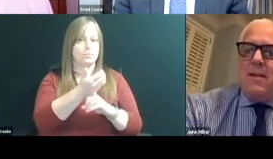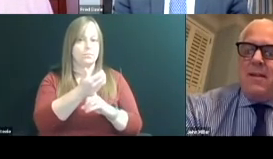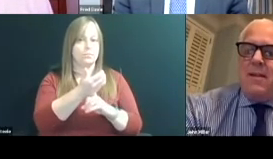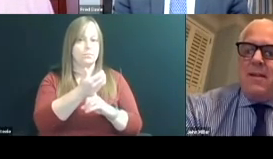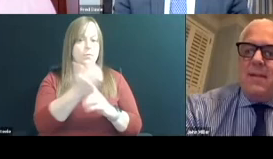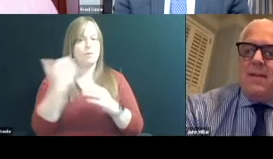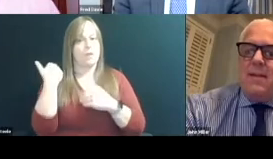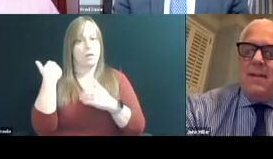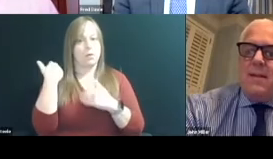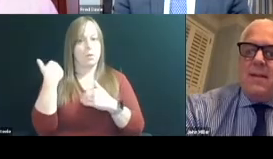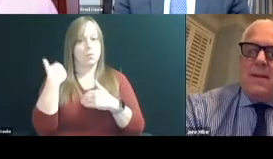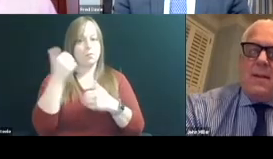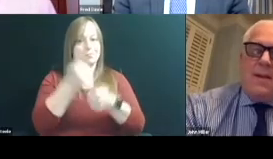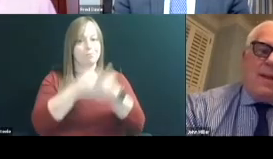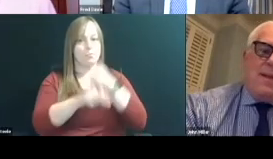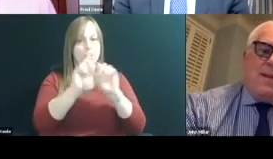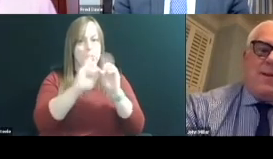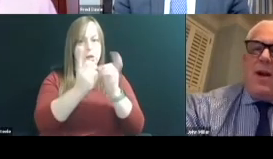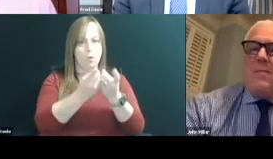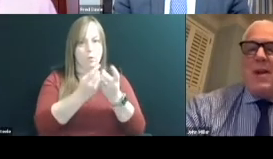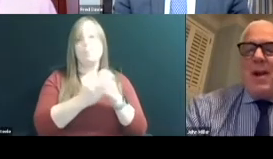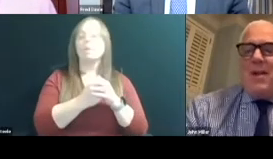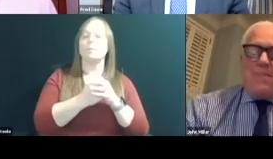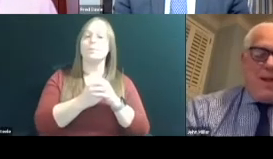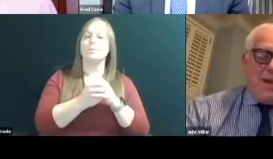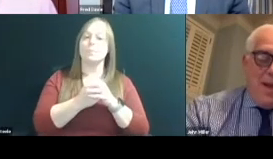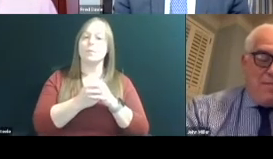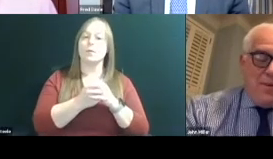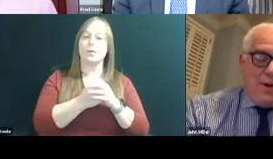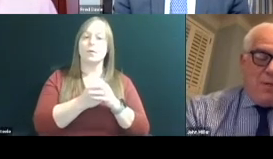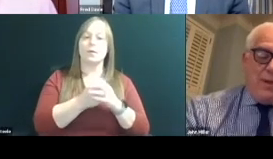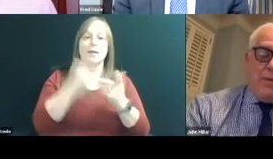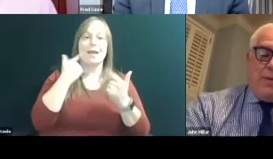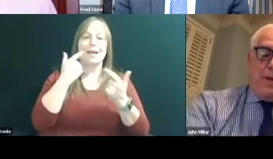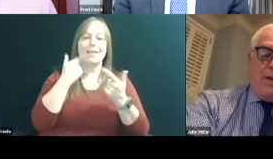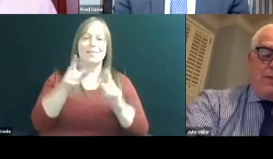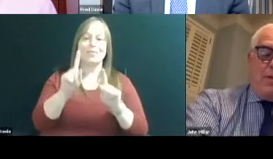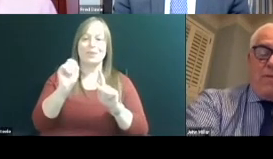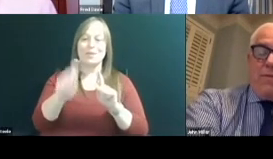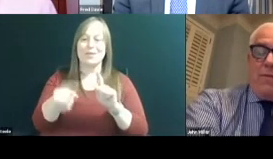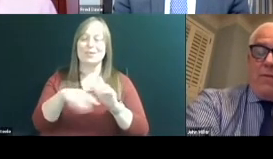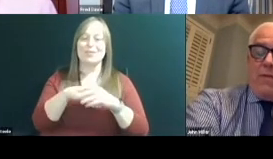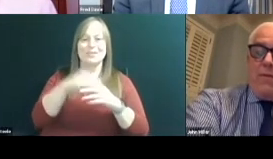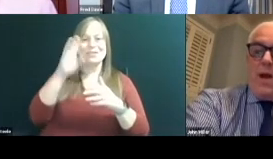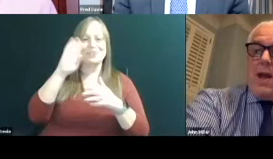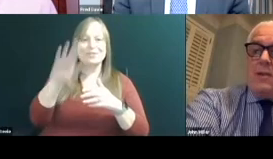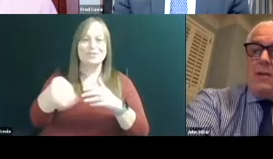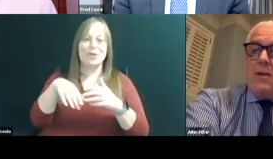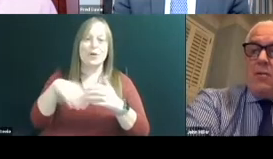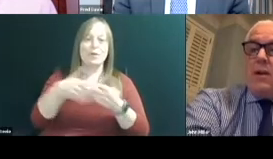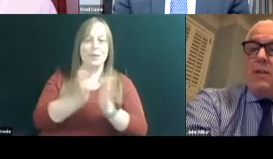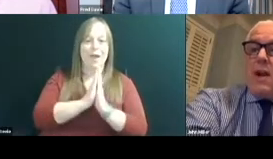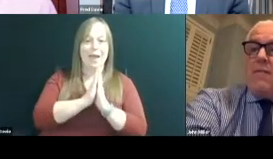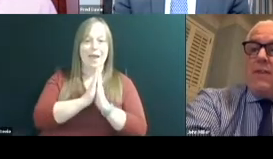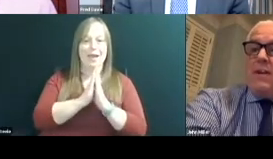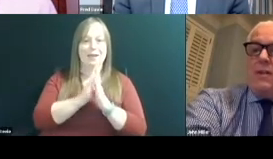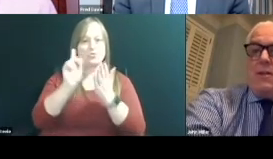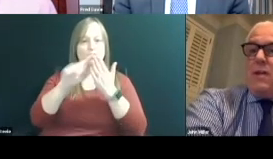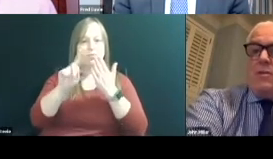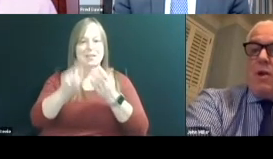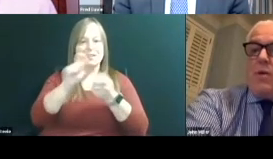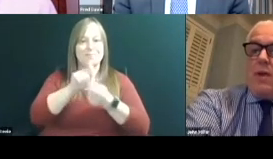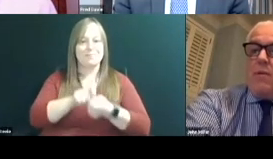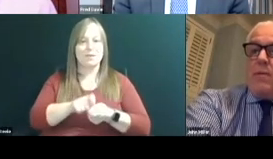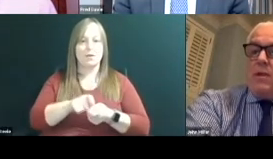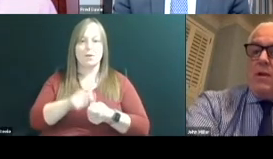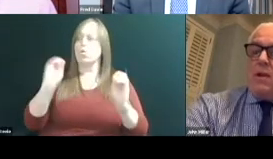of accountability within the department? So, I mean, I laugh during the question because, you know, if you ask critics and advocates, they